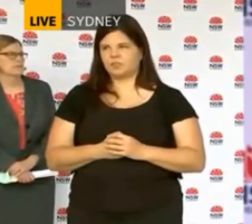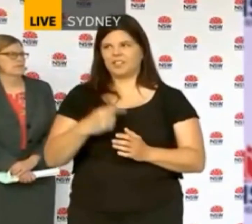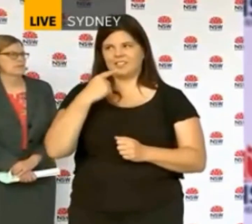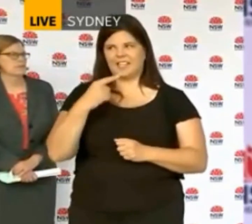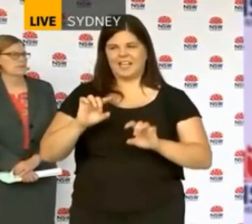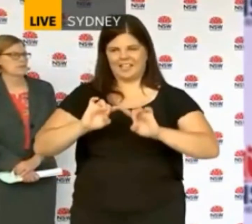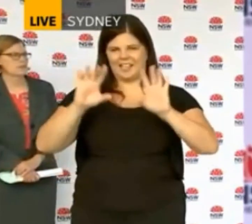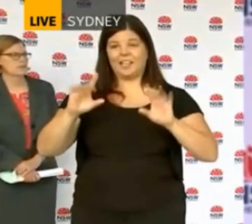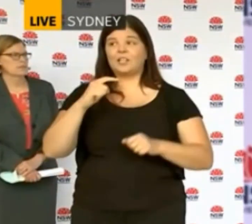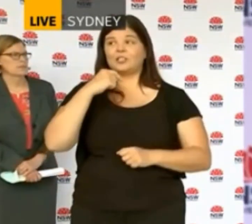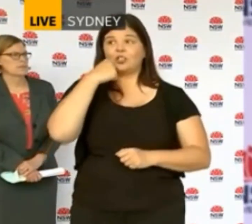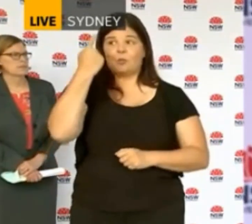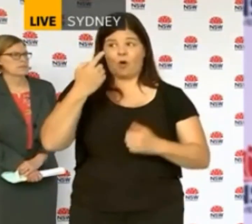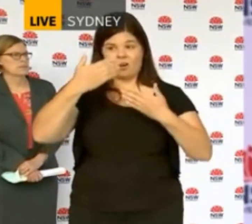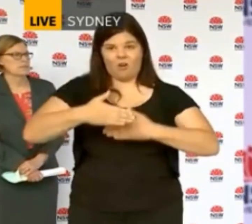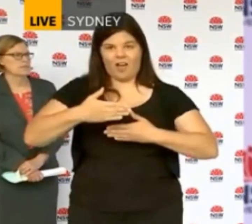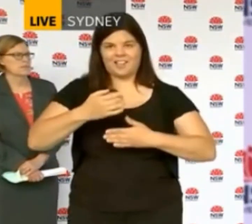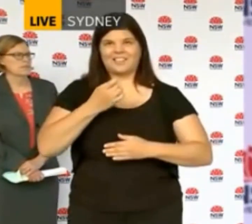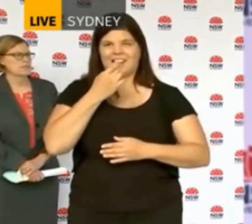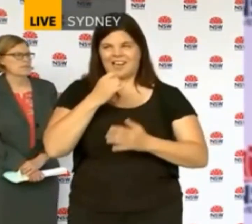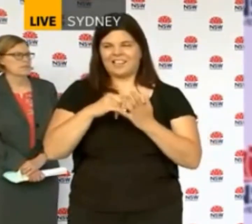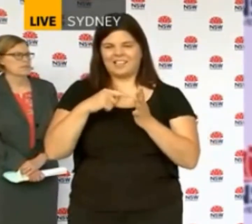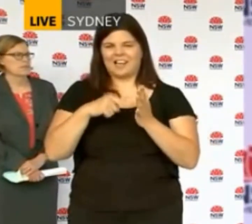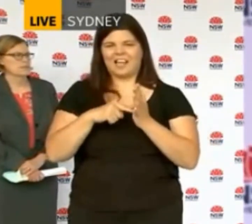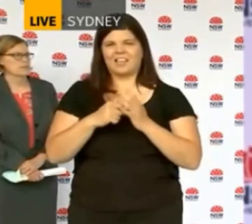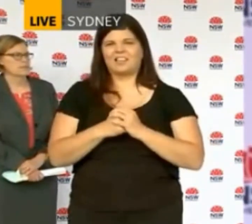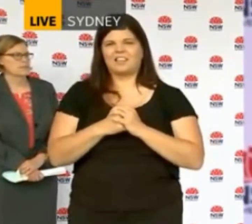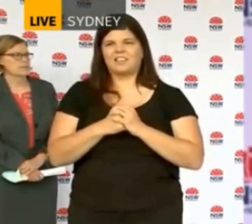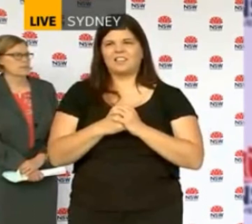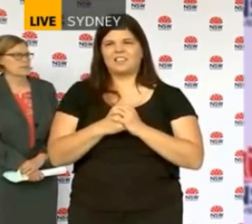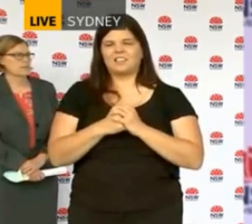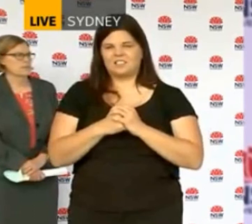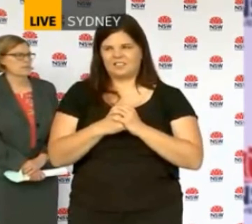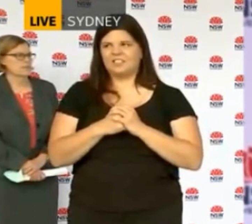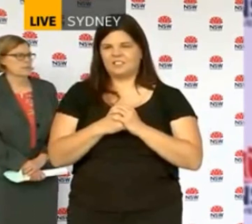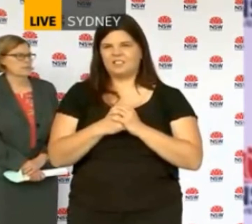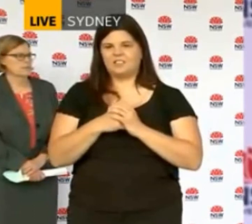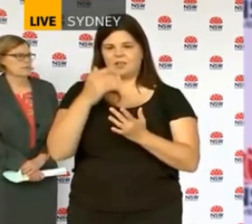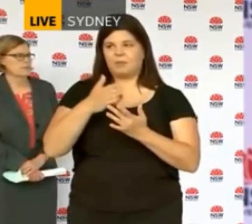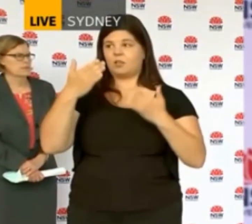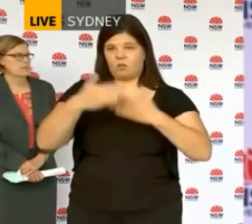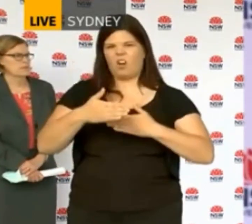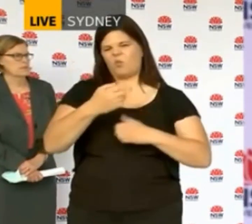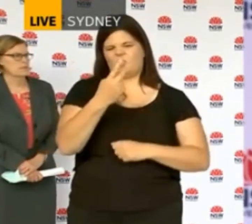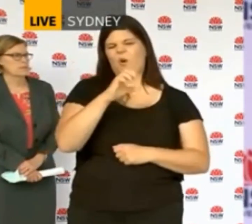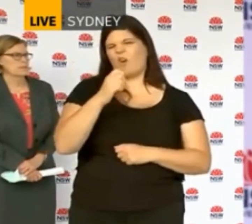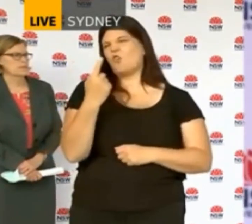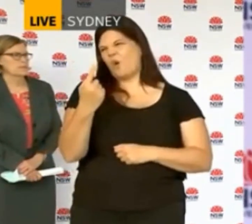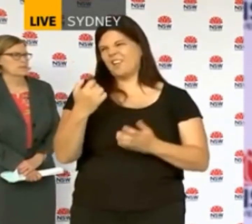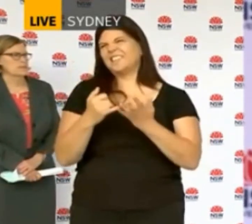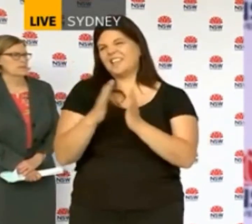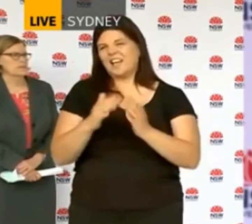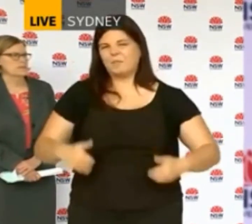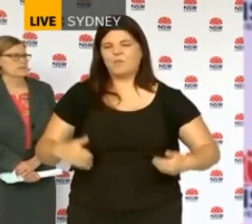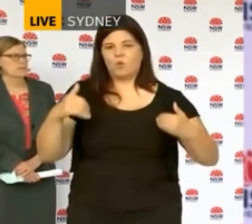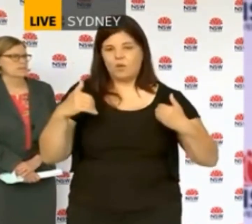tomorrow night, which is Saturday night, which makes it 12:01 Sunday morning, but as of midnight tomorrow night, those restrictions will be lifted for the northern zone of the Northern